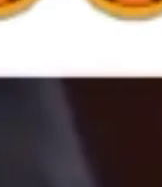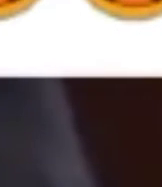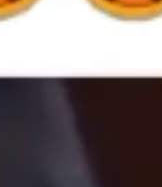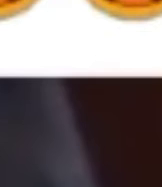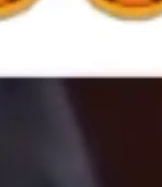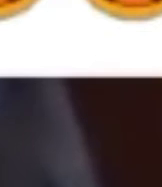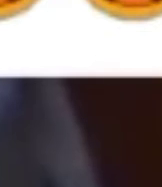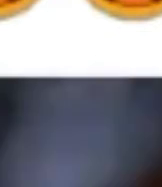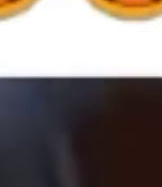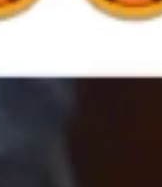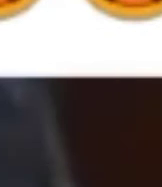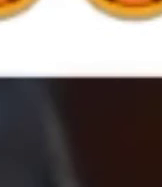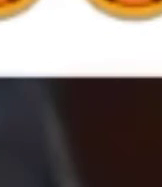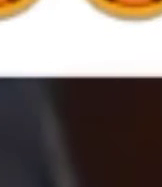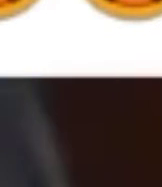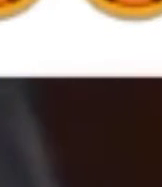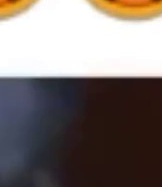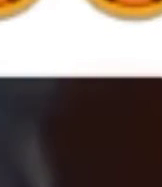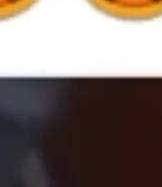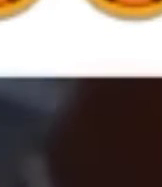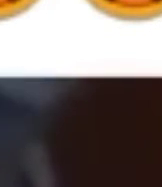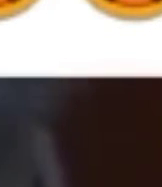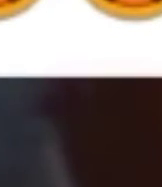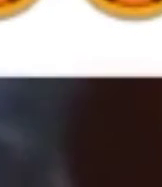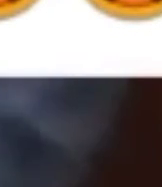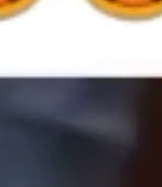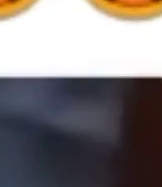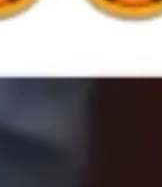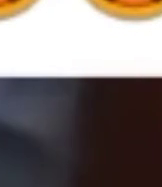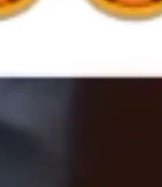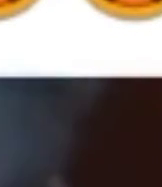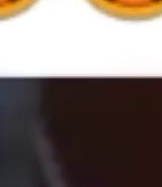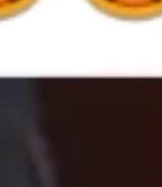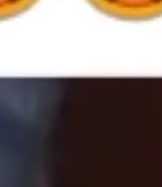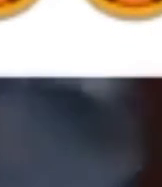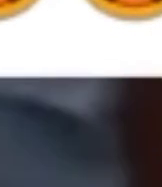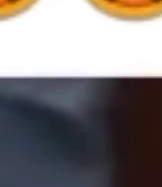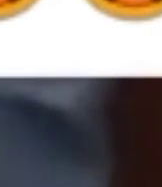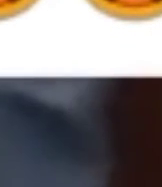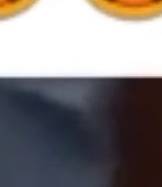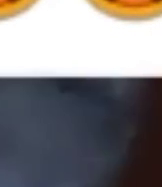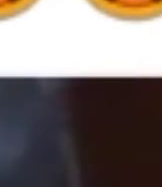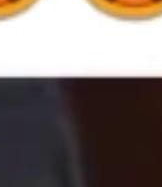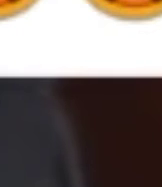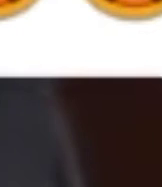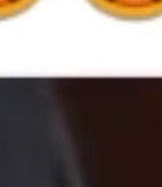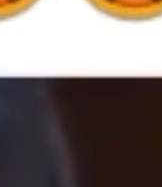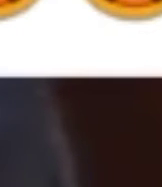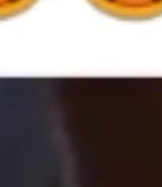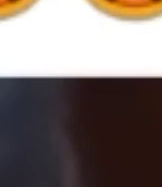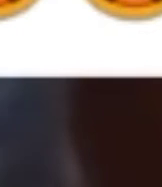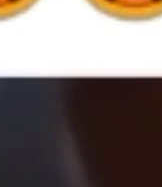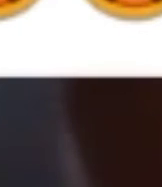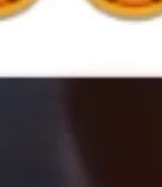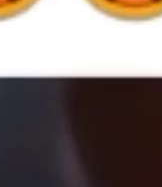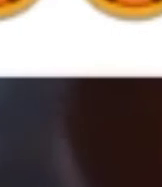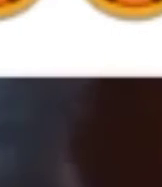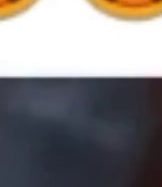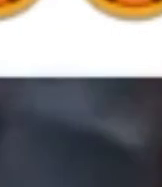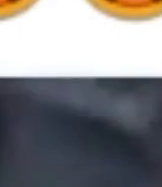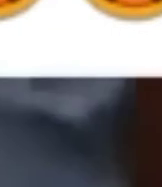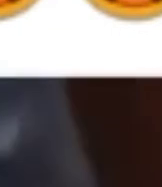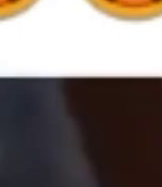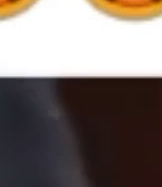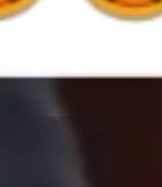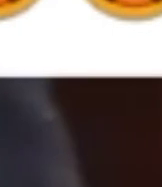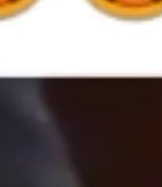hospitali. Wakakubaliana kwamba wafike getini wamnyonge mlinzi alafu watoroke. Vichaa wale walipofika getini wakamkuta mlinzi